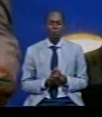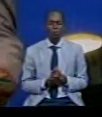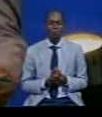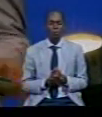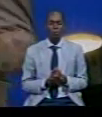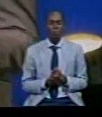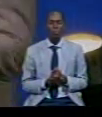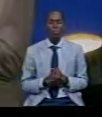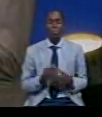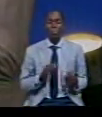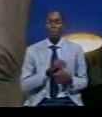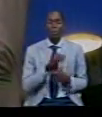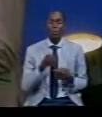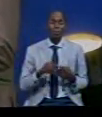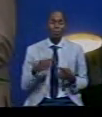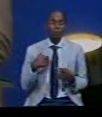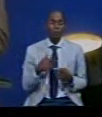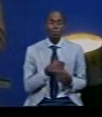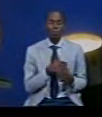And when we have